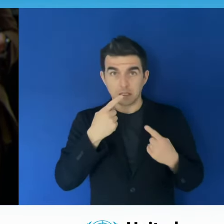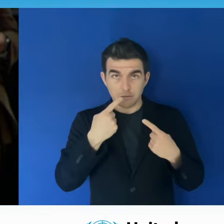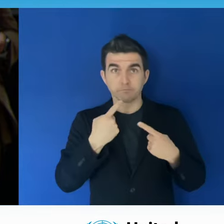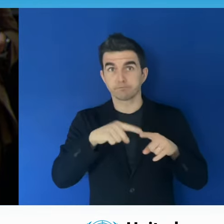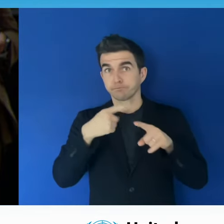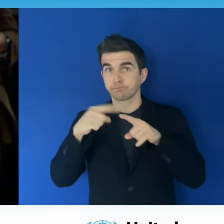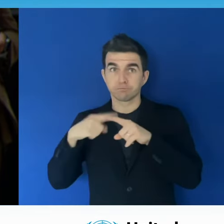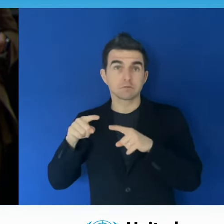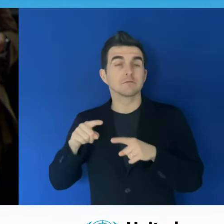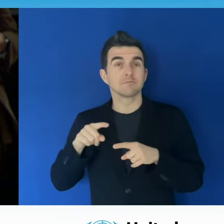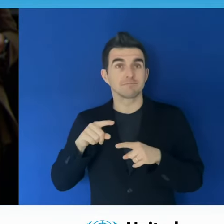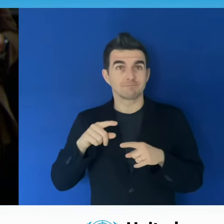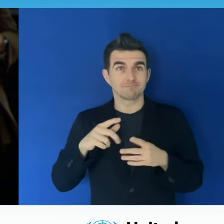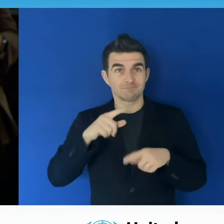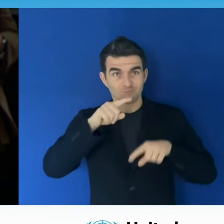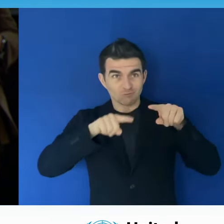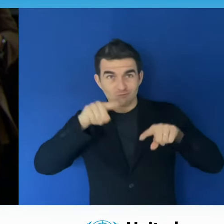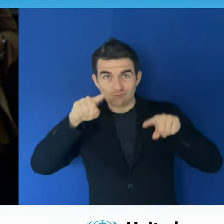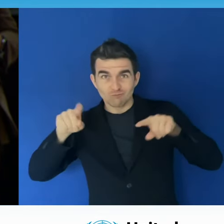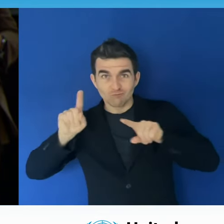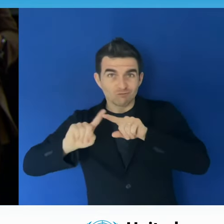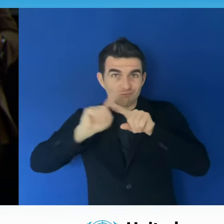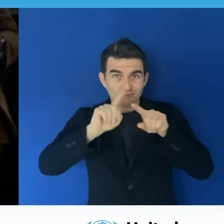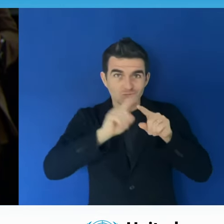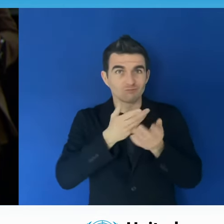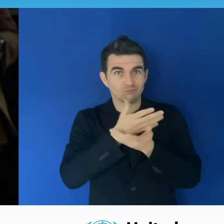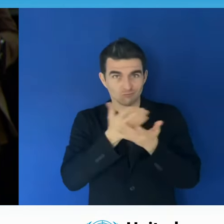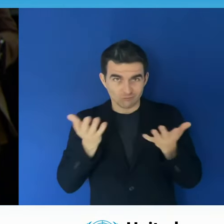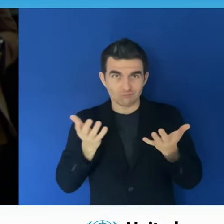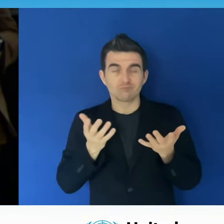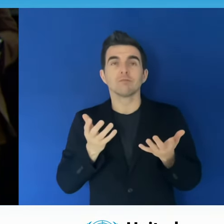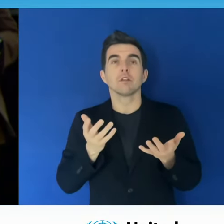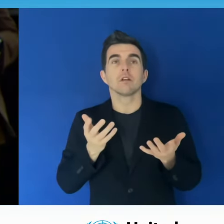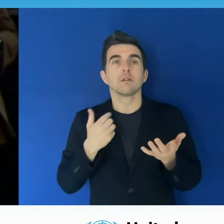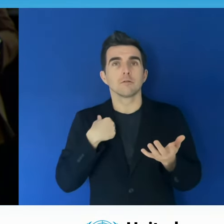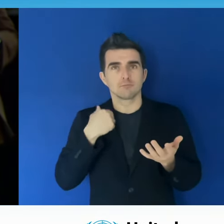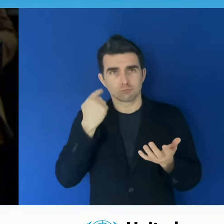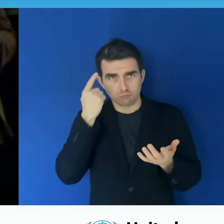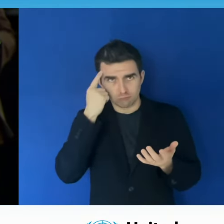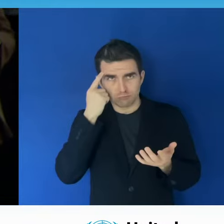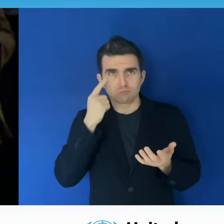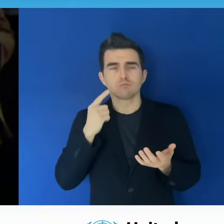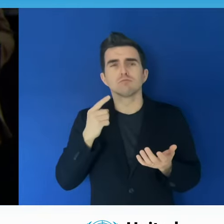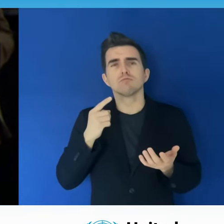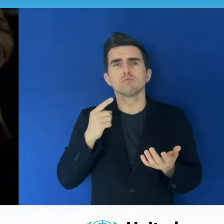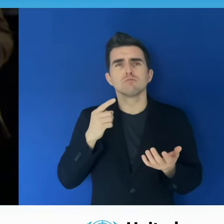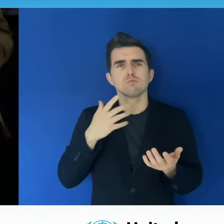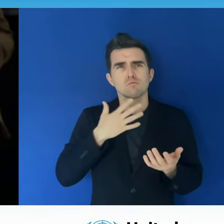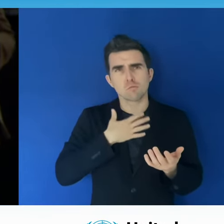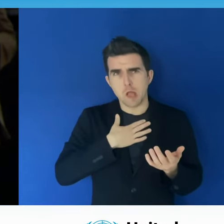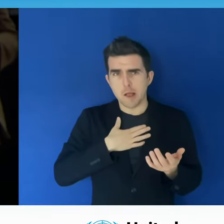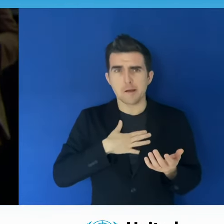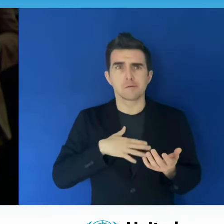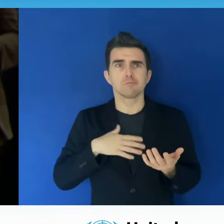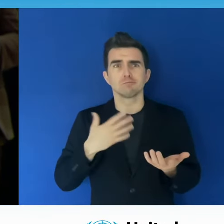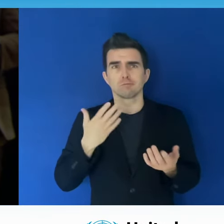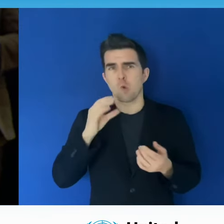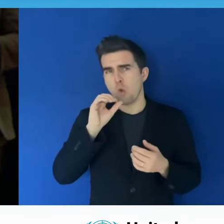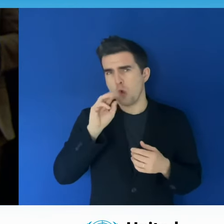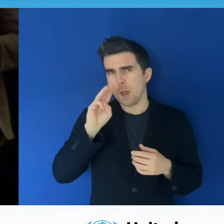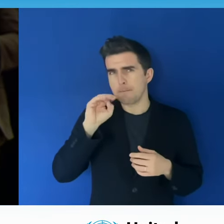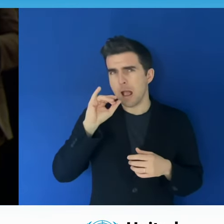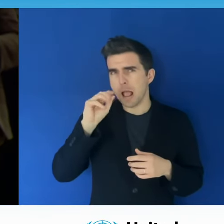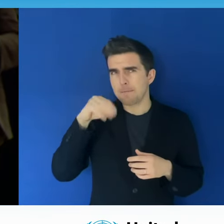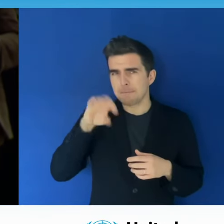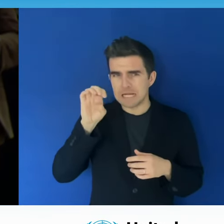you because you're in the tech sector, which has traditionally been a male-dominated field, and you're a rock